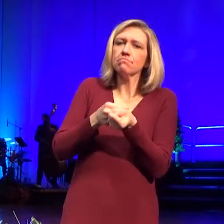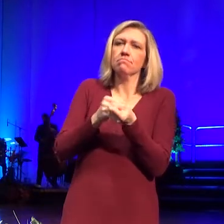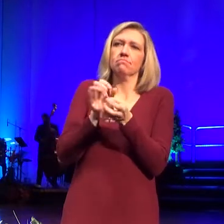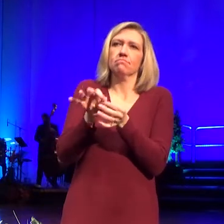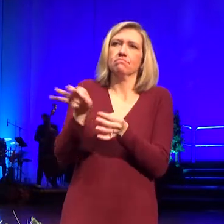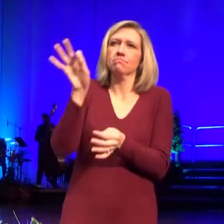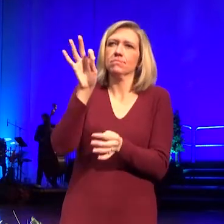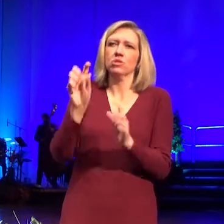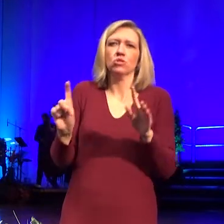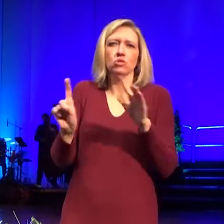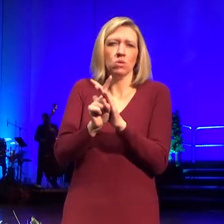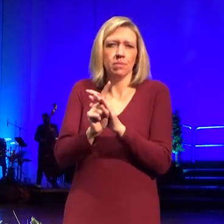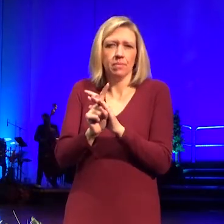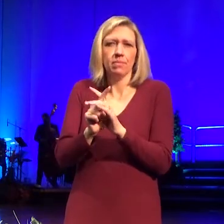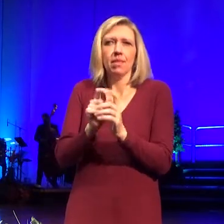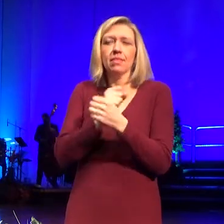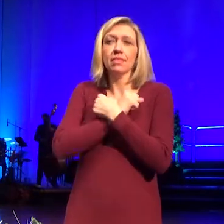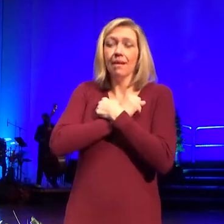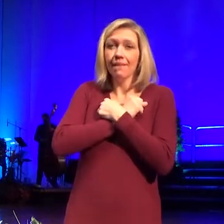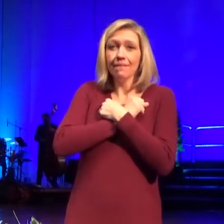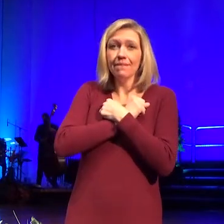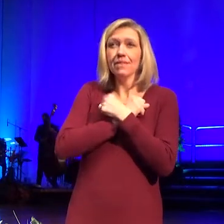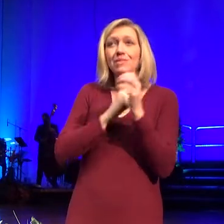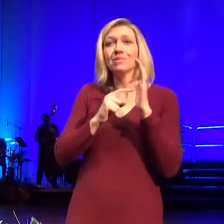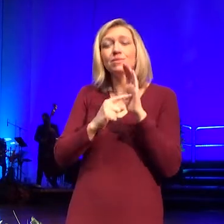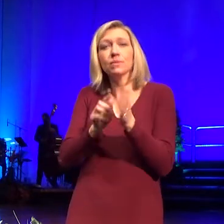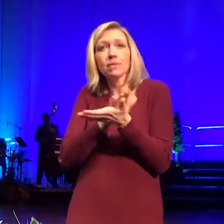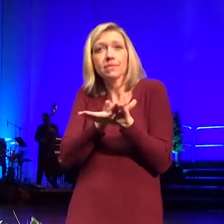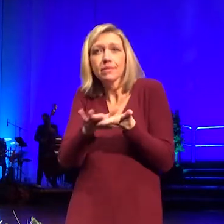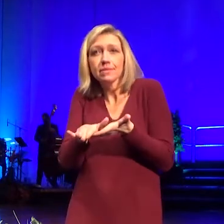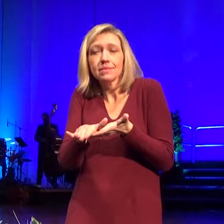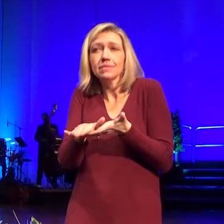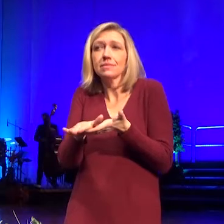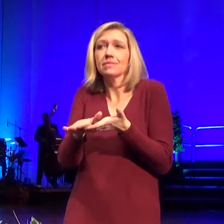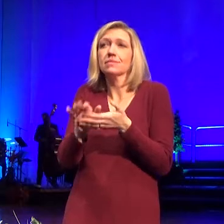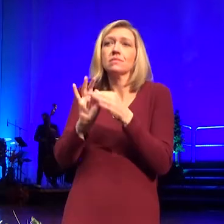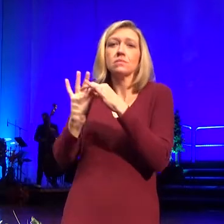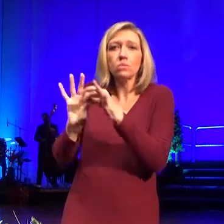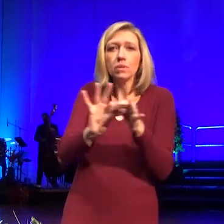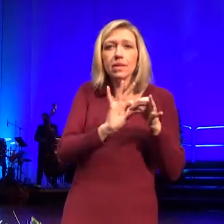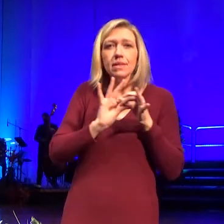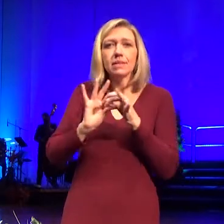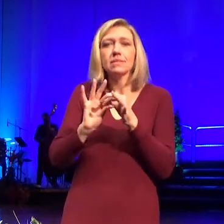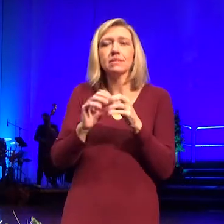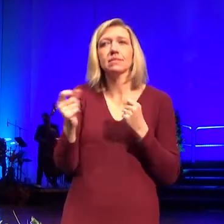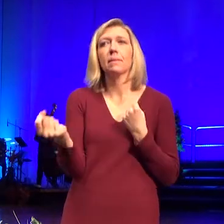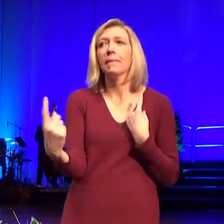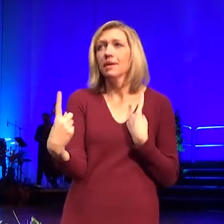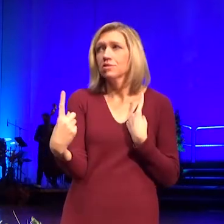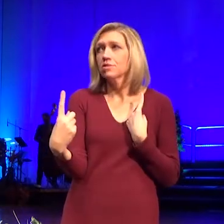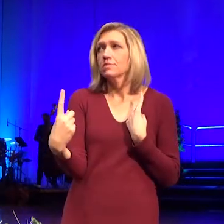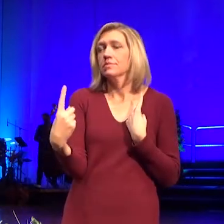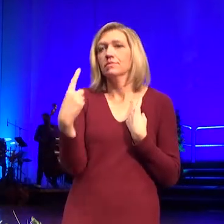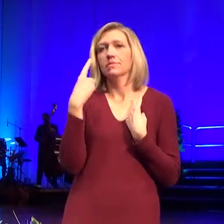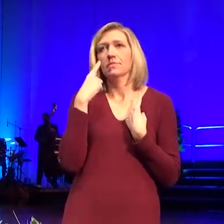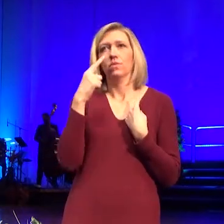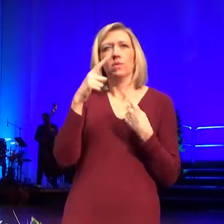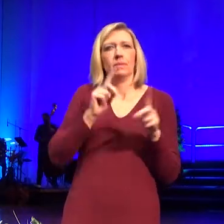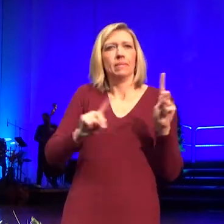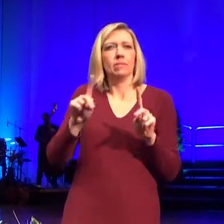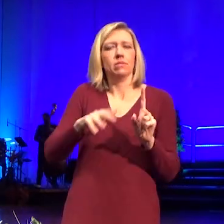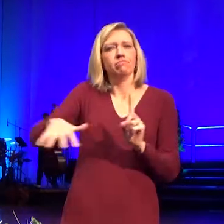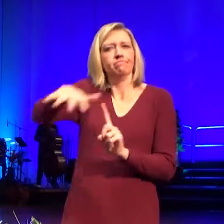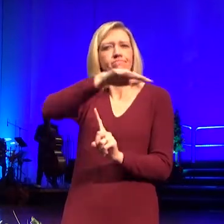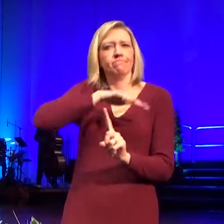presence of love, kindness, oneness, and compassion for those